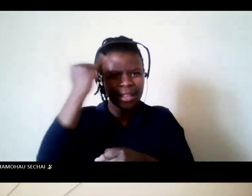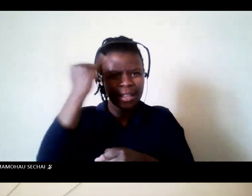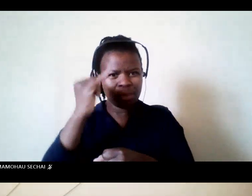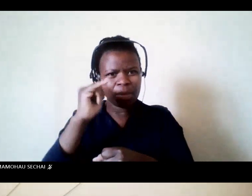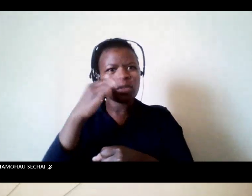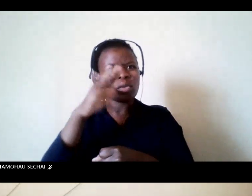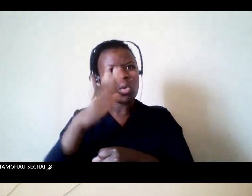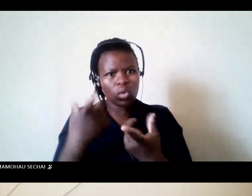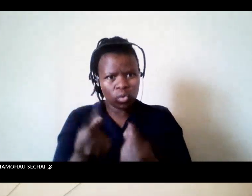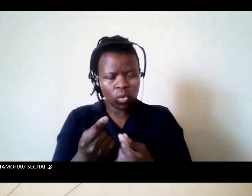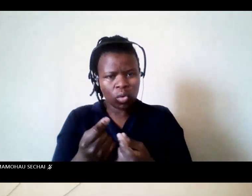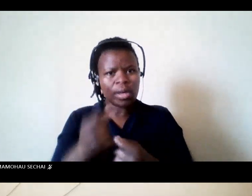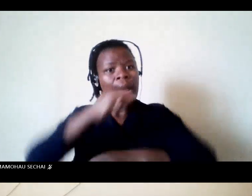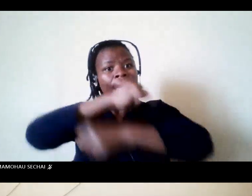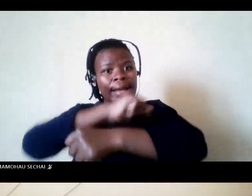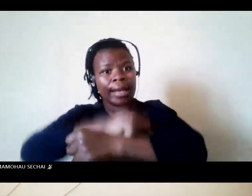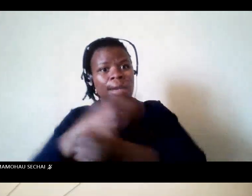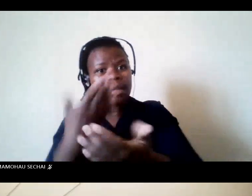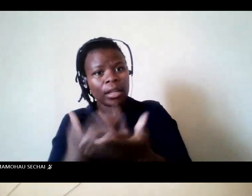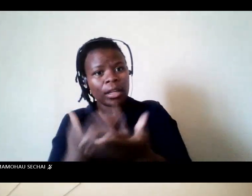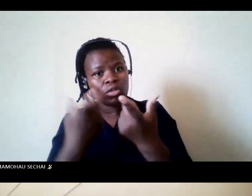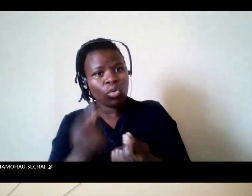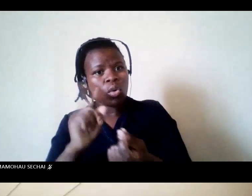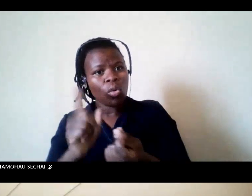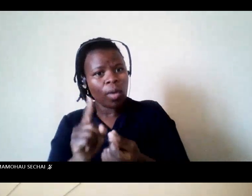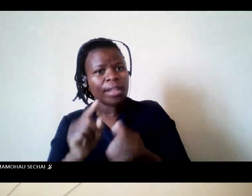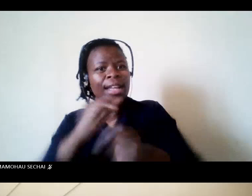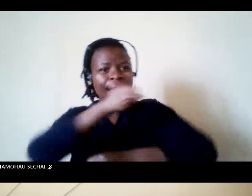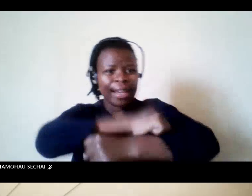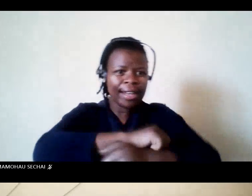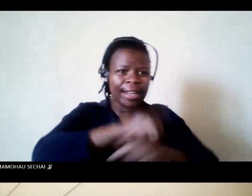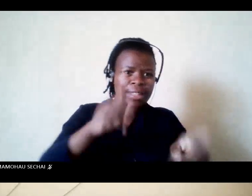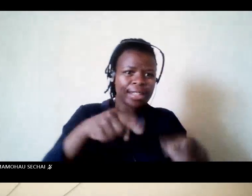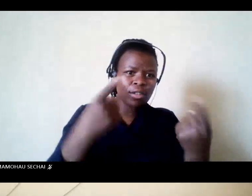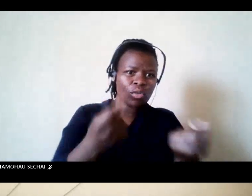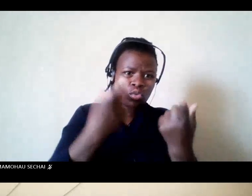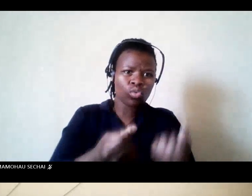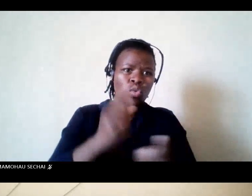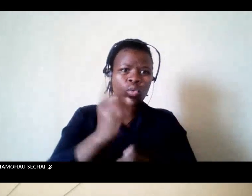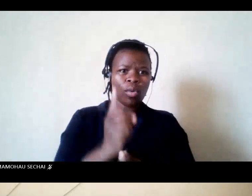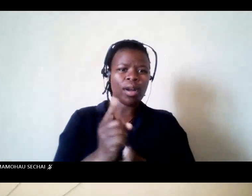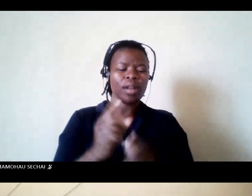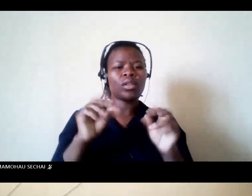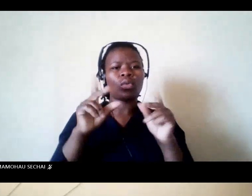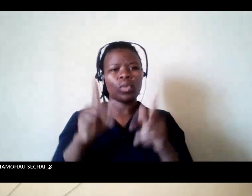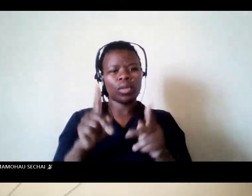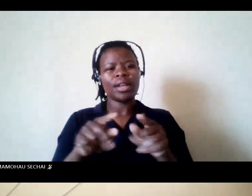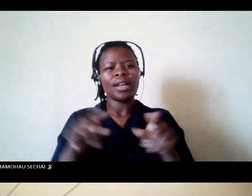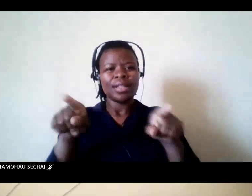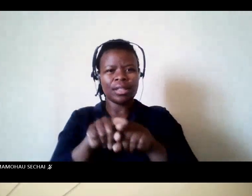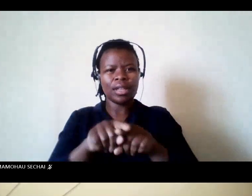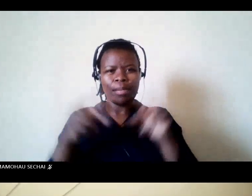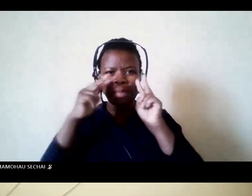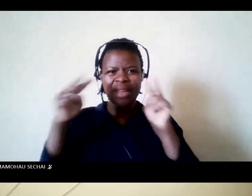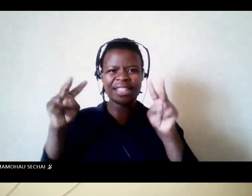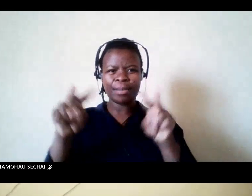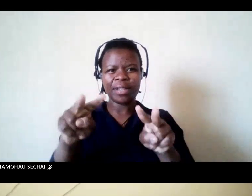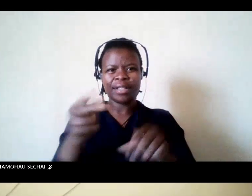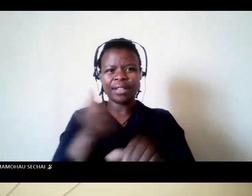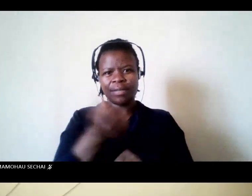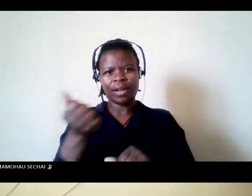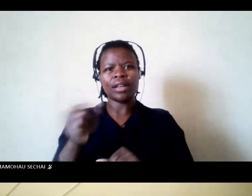it, from an IQ perspective. So that's one thing to be